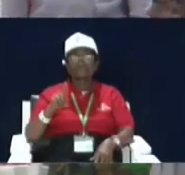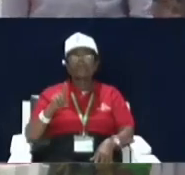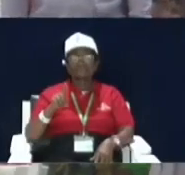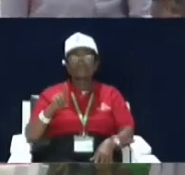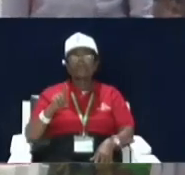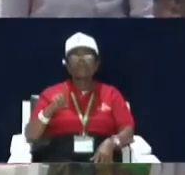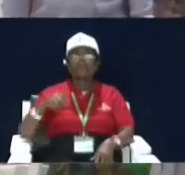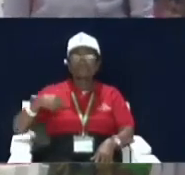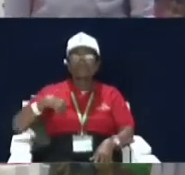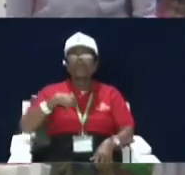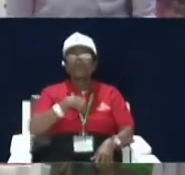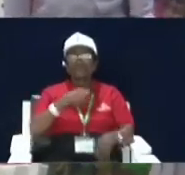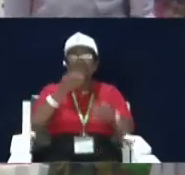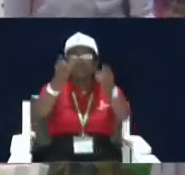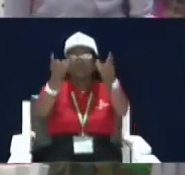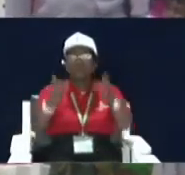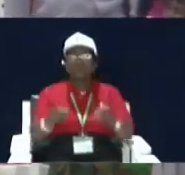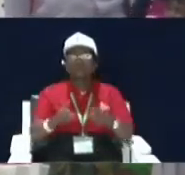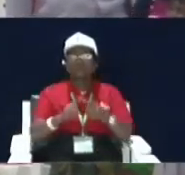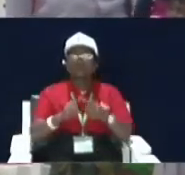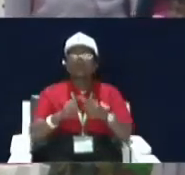We want to talk about